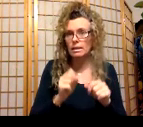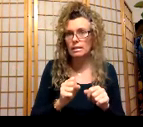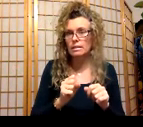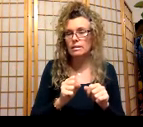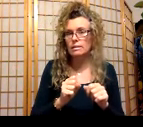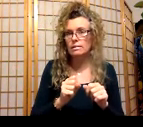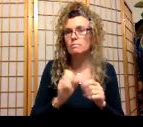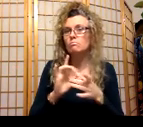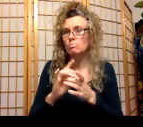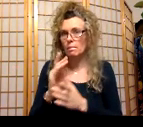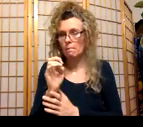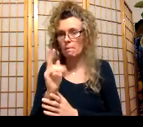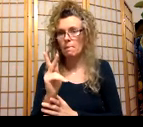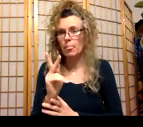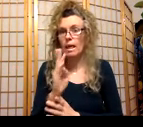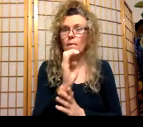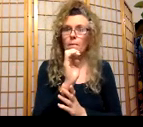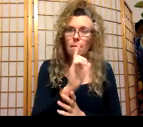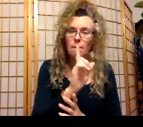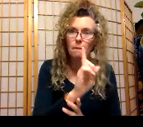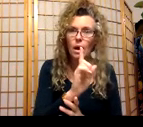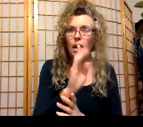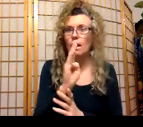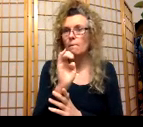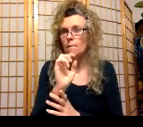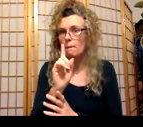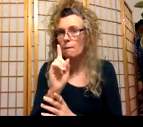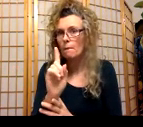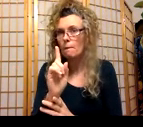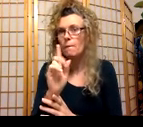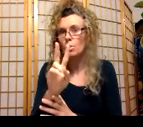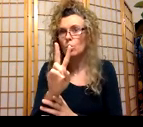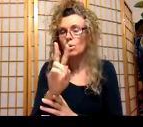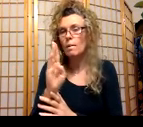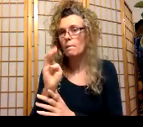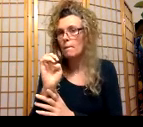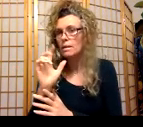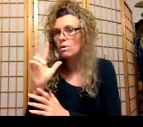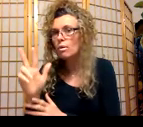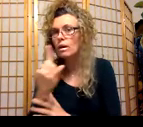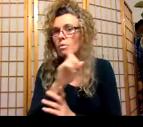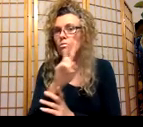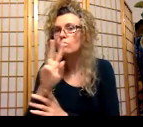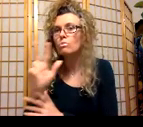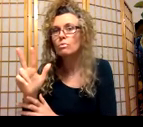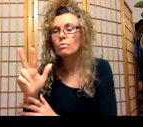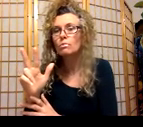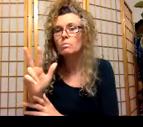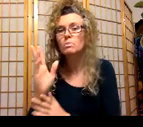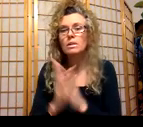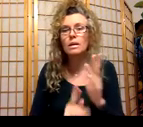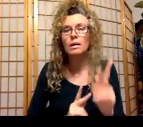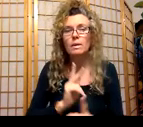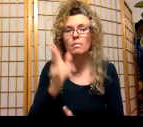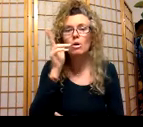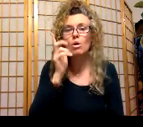banks, and then we got Basel I, Basel II, Basel III. Some people have heard of the agreements or read about